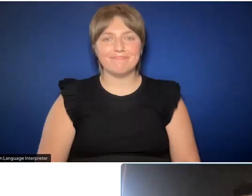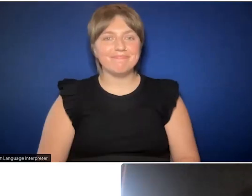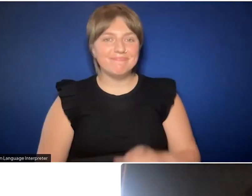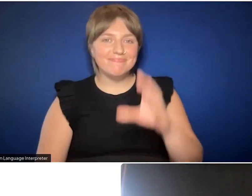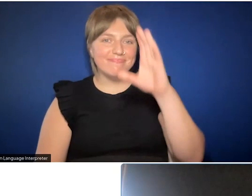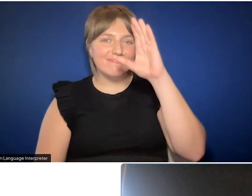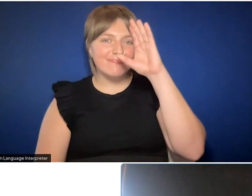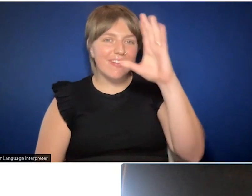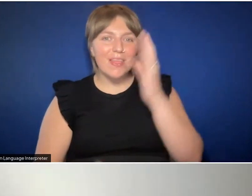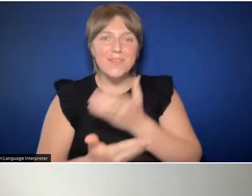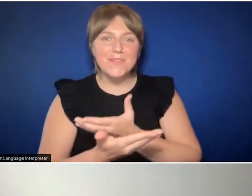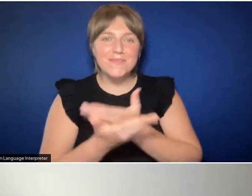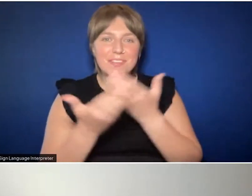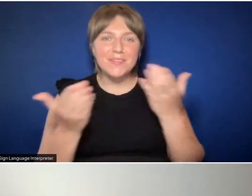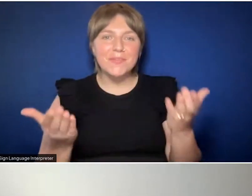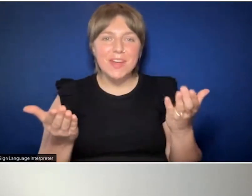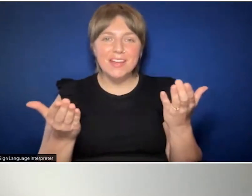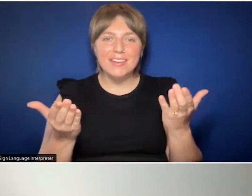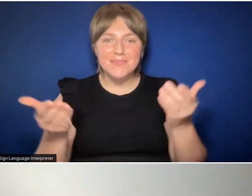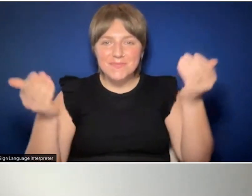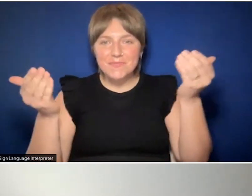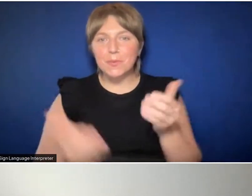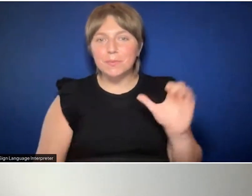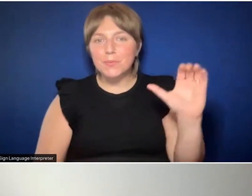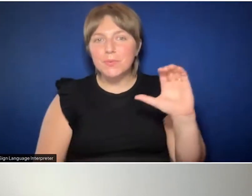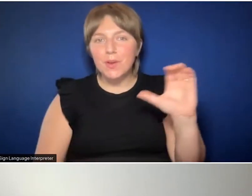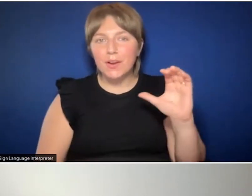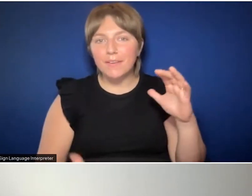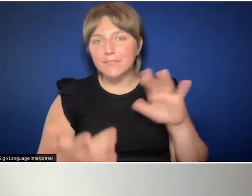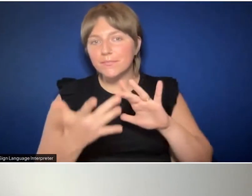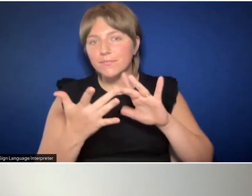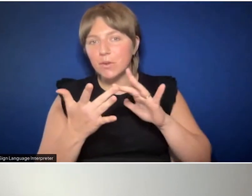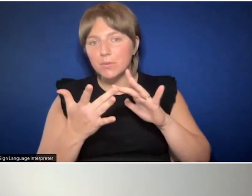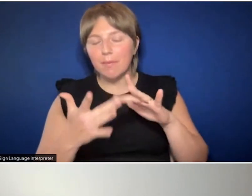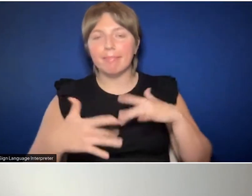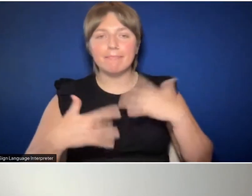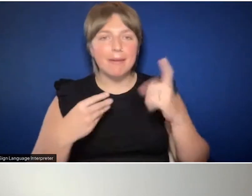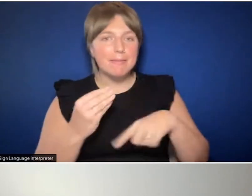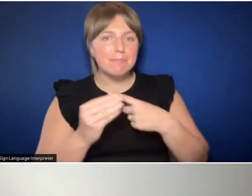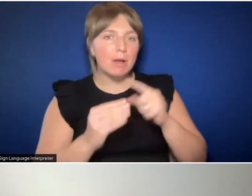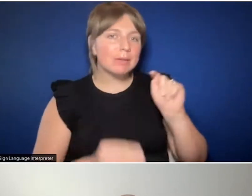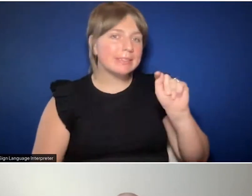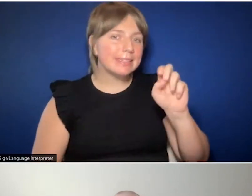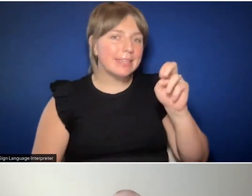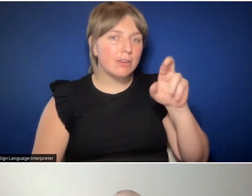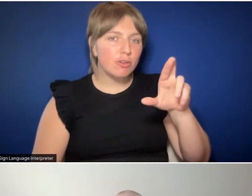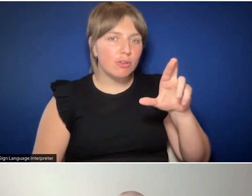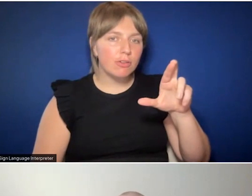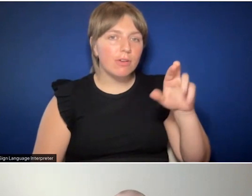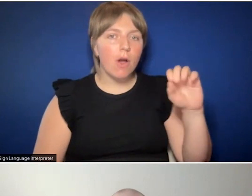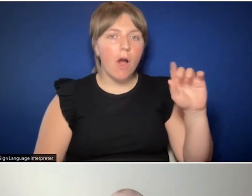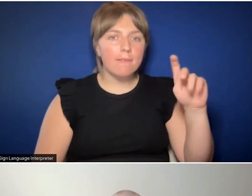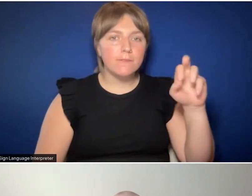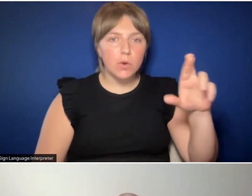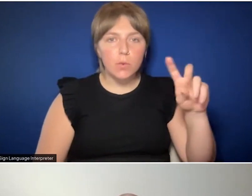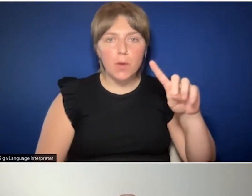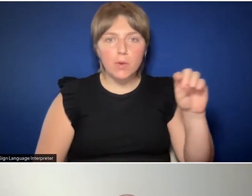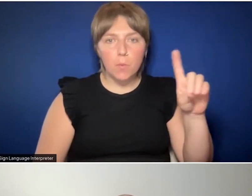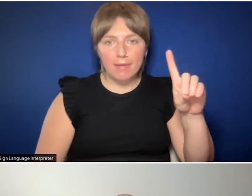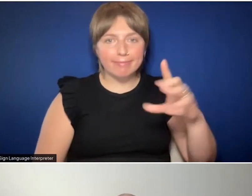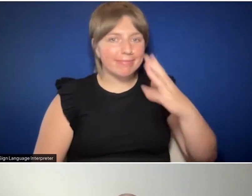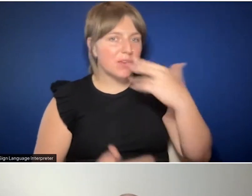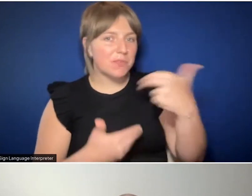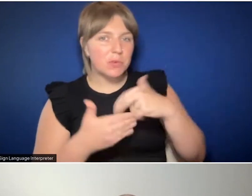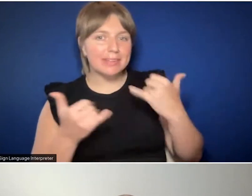Hello, everyone. Welcome to our Carta virtual event on Tender Offers 101. Thank you so much for joining us today. My name is Peter